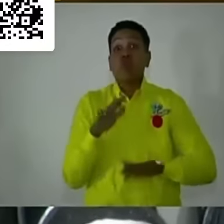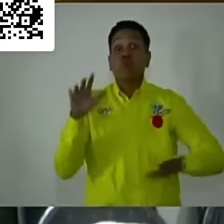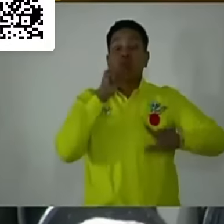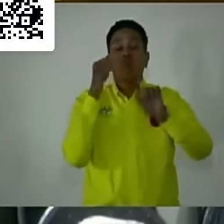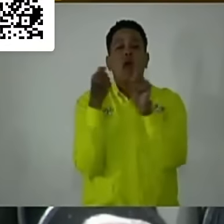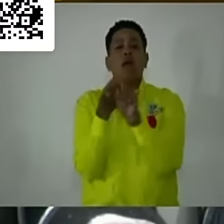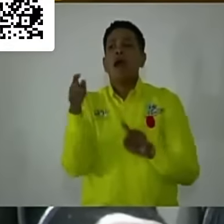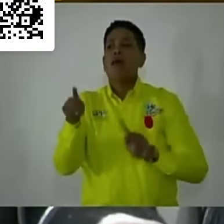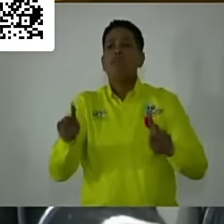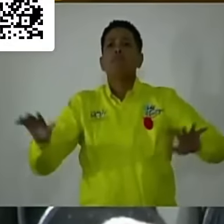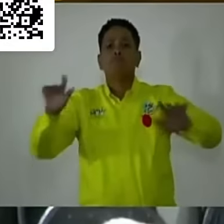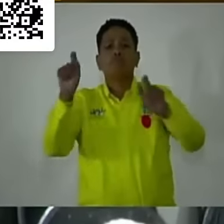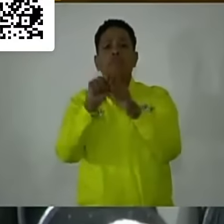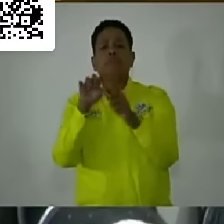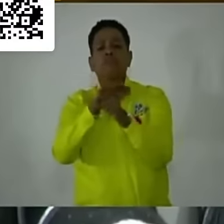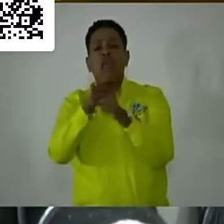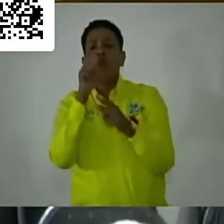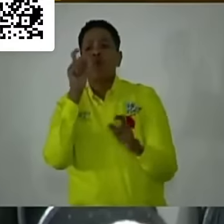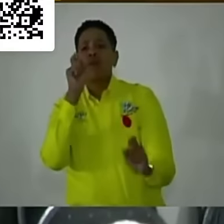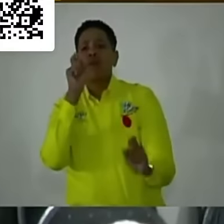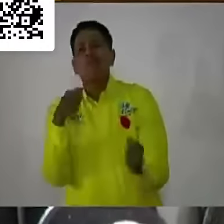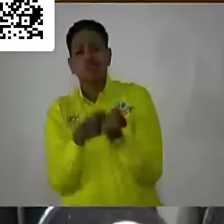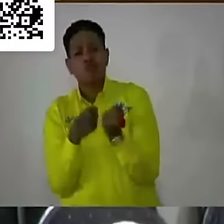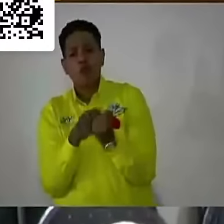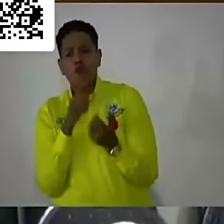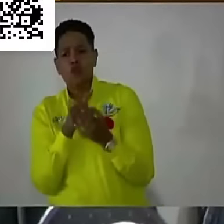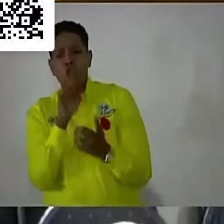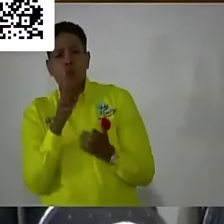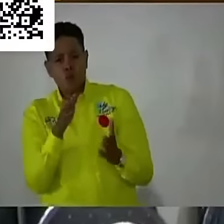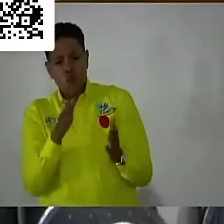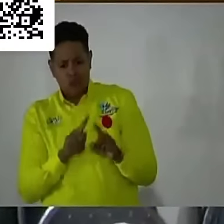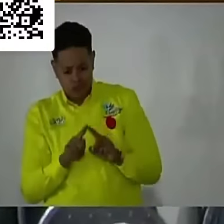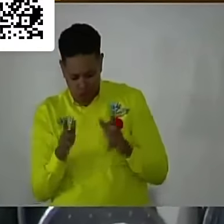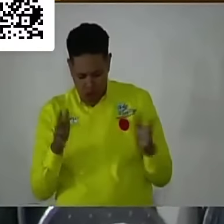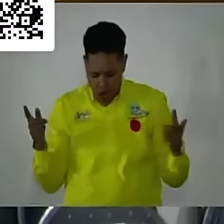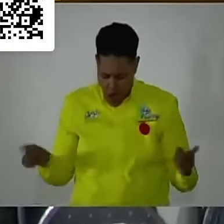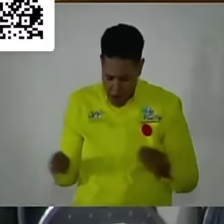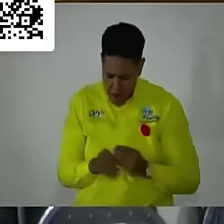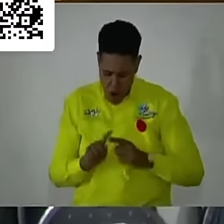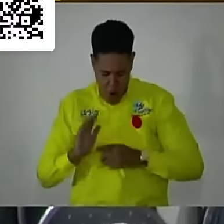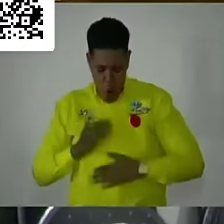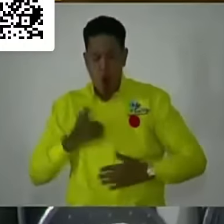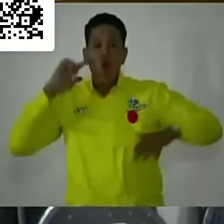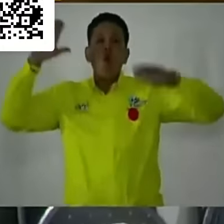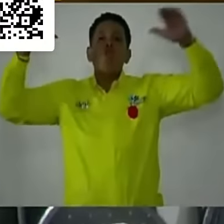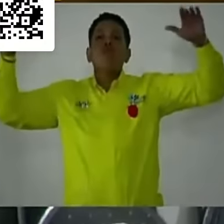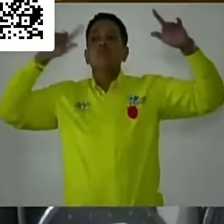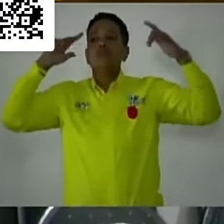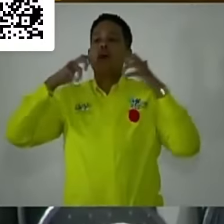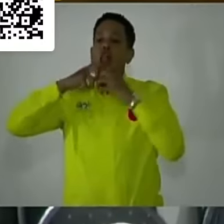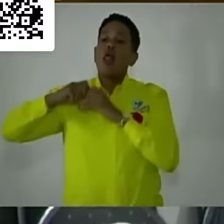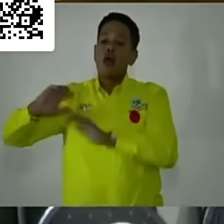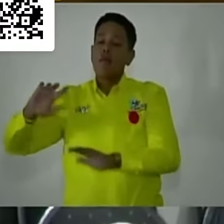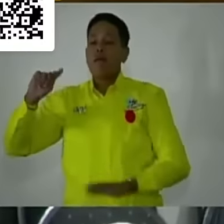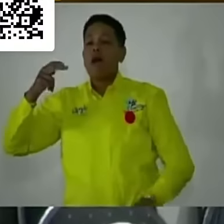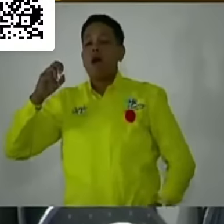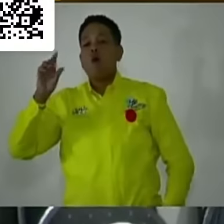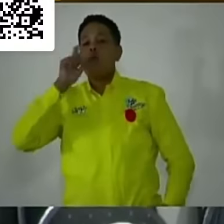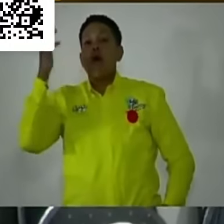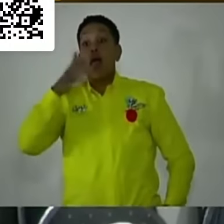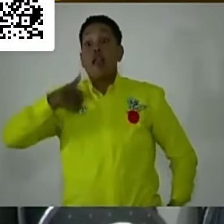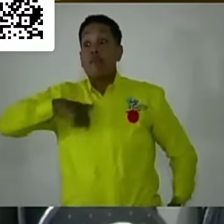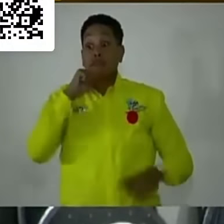in the particular areas, who have given support in one way, shape, or form, and to our overseas collaborators. PAHO, which has helped us